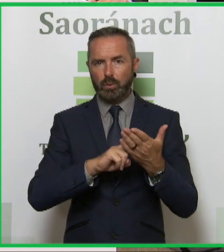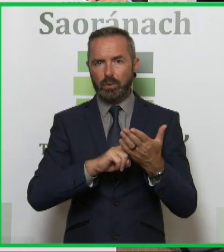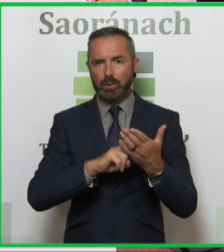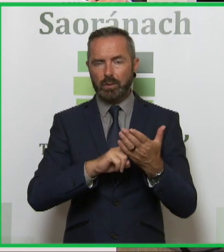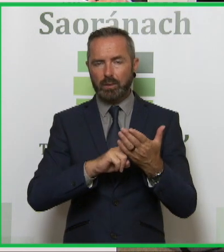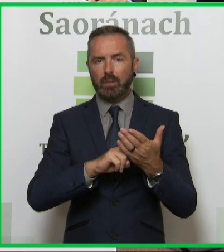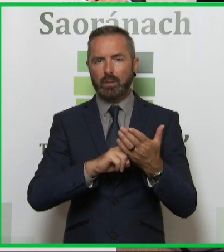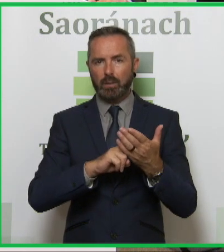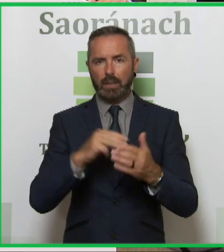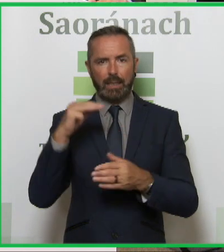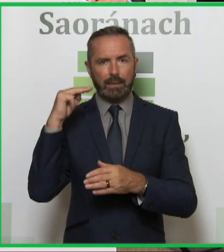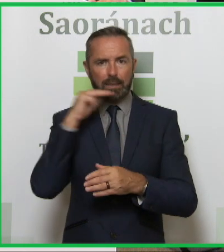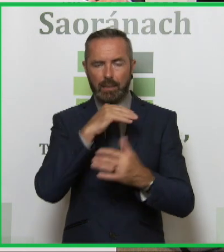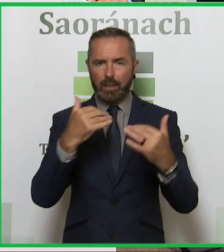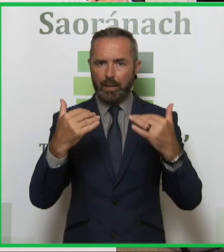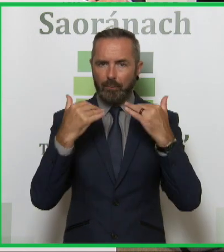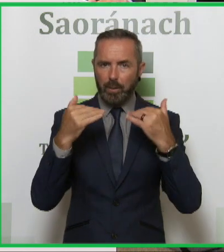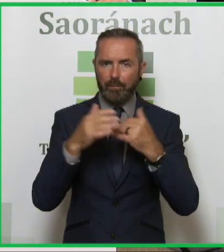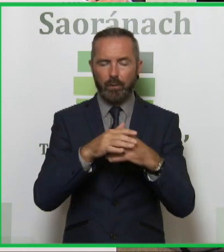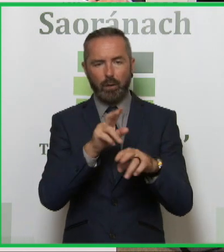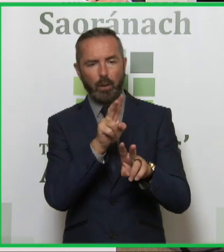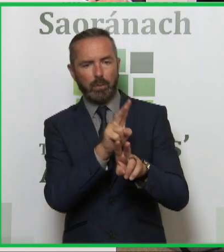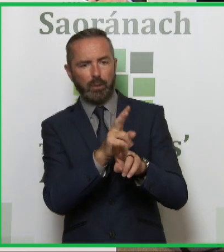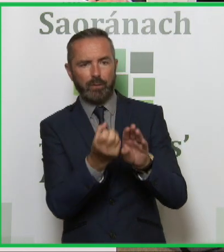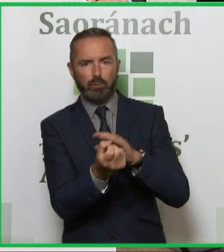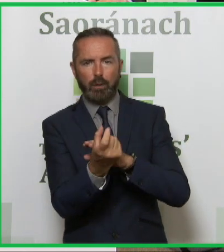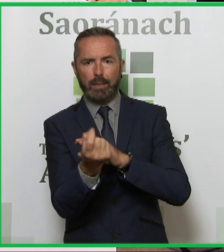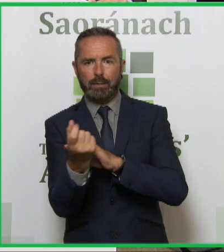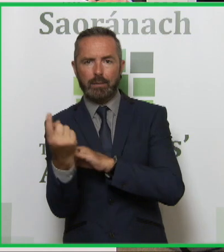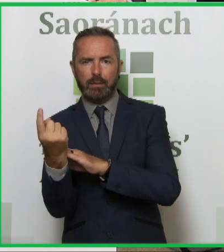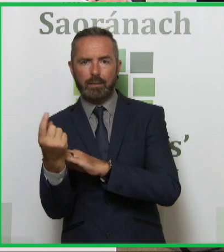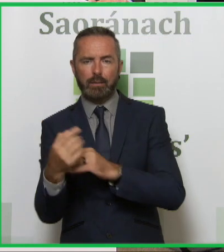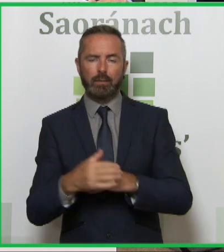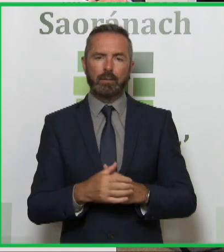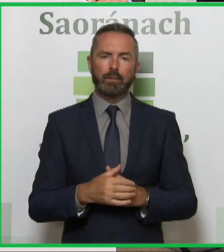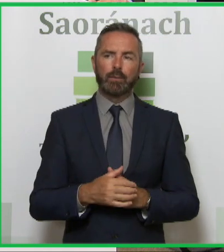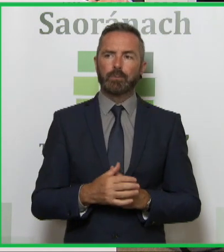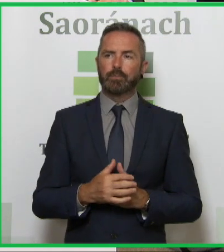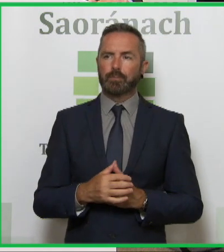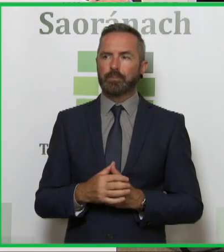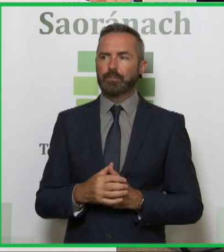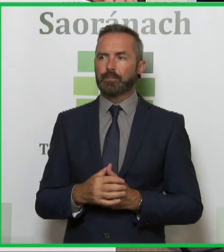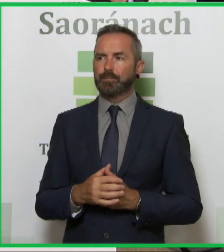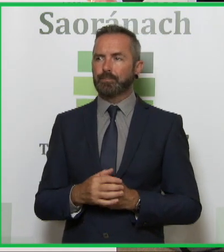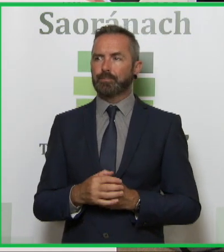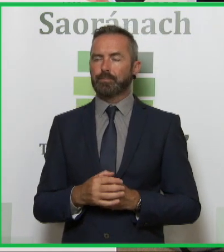essential information for observing trends and planning harm reduction